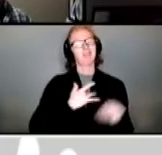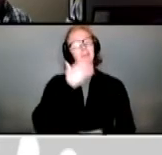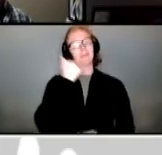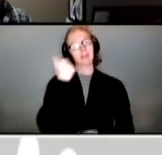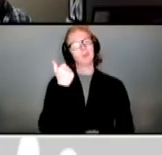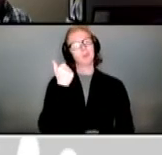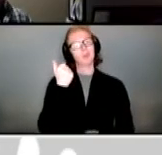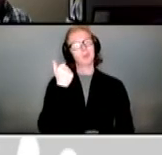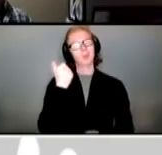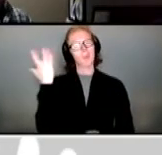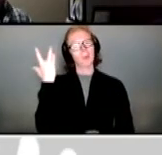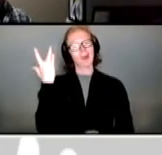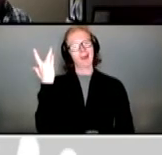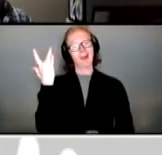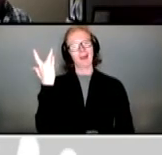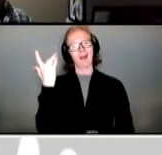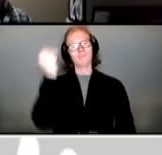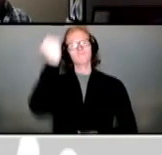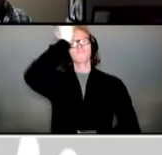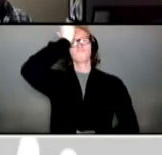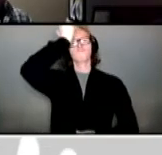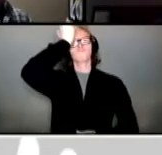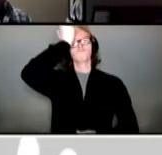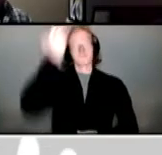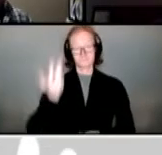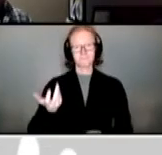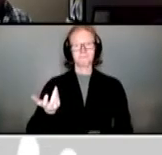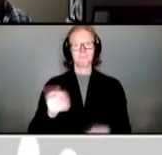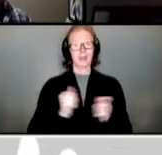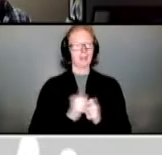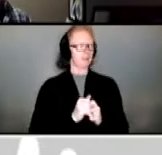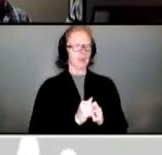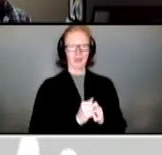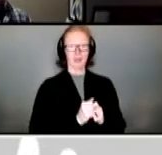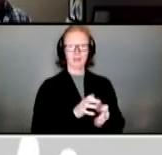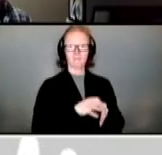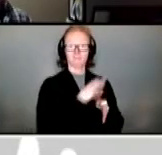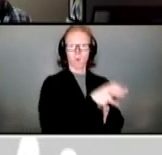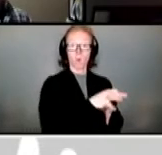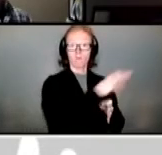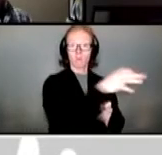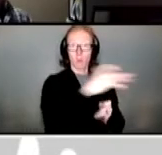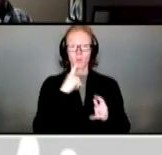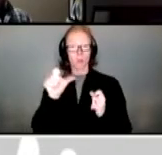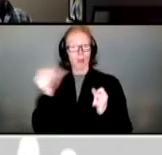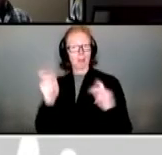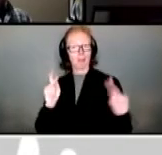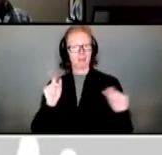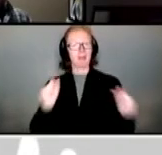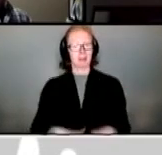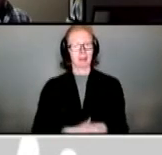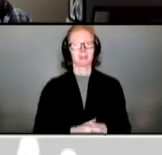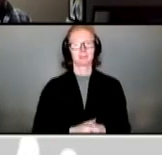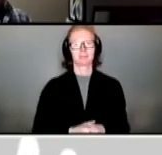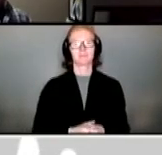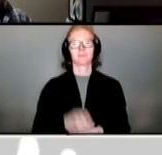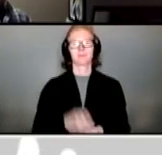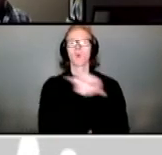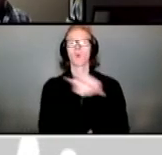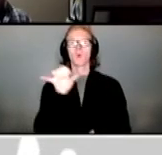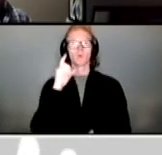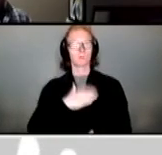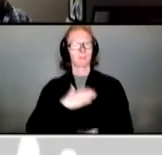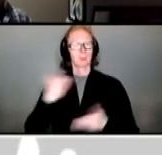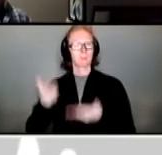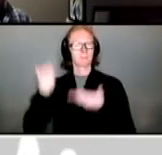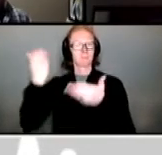so that we can just be in the know and also be able to get people to the event in a timely fashion. And then can I just recommend